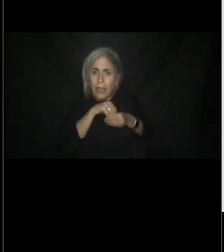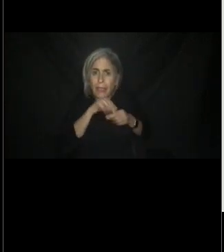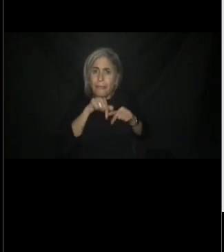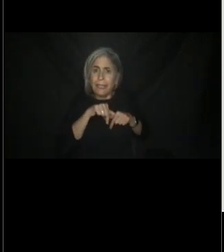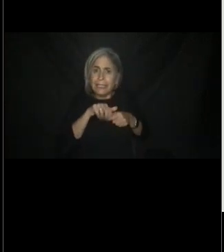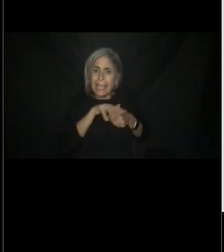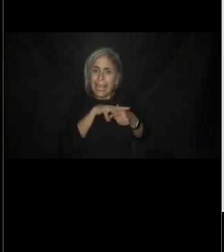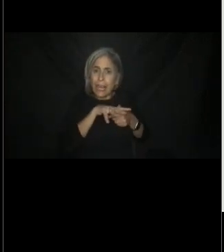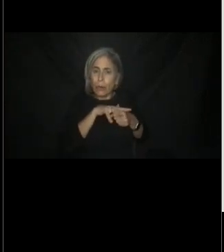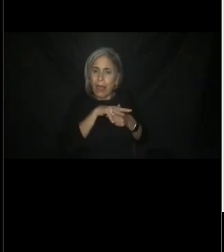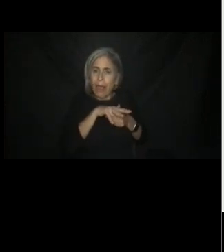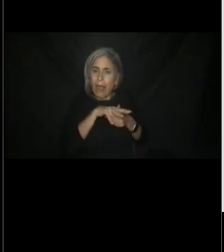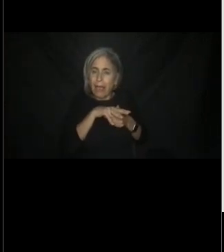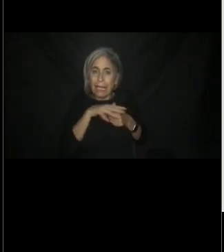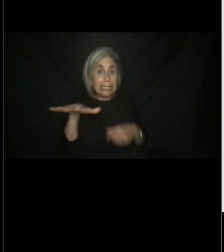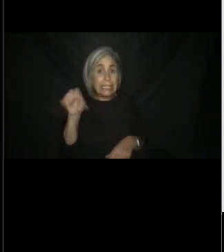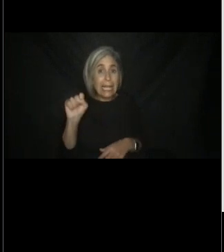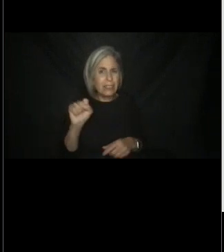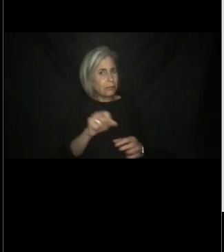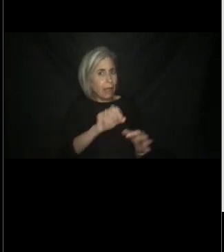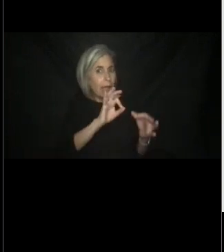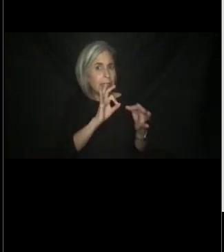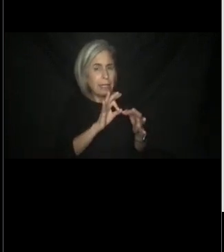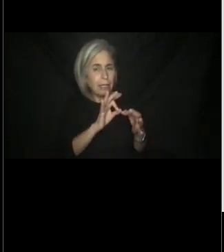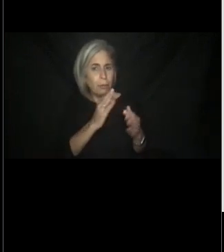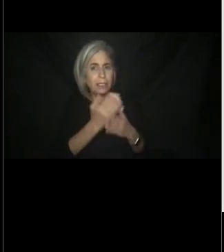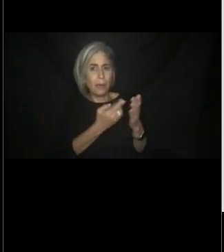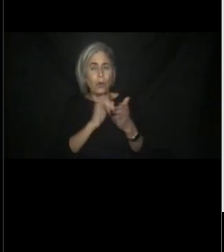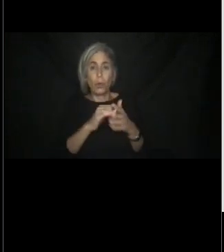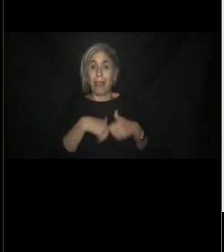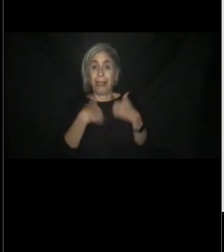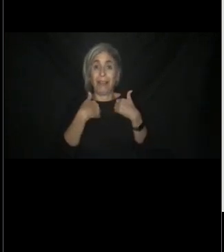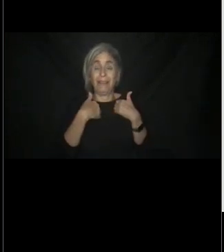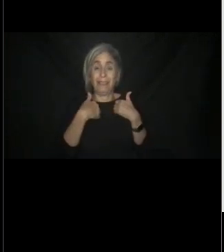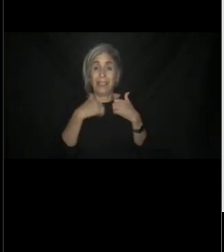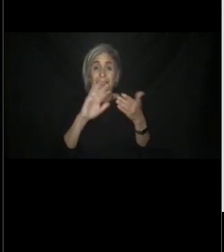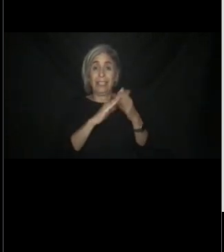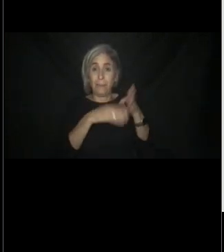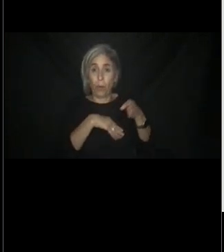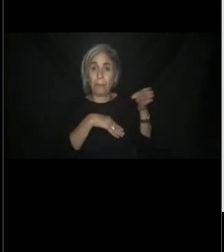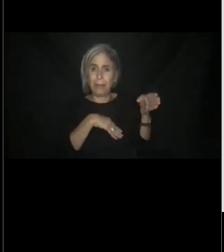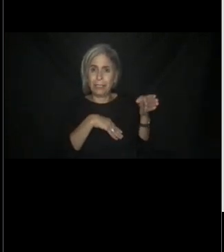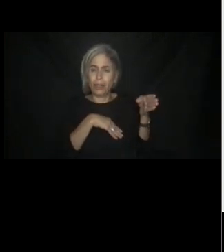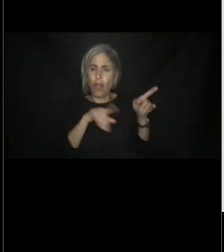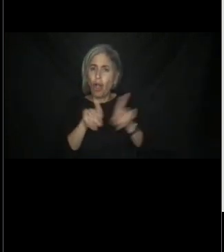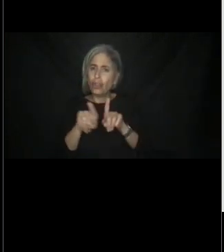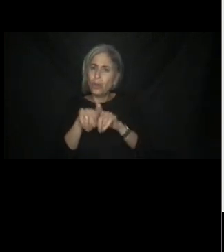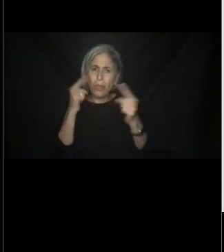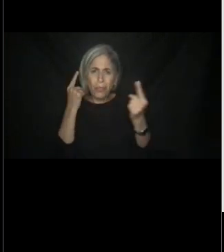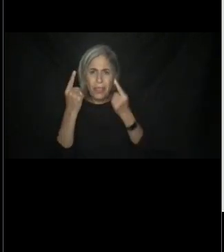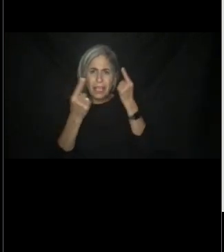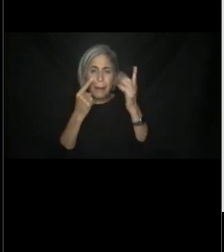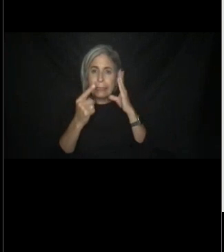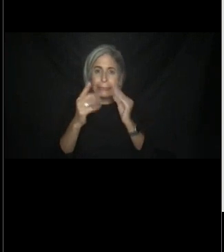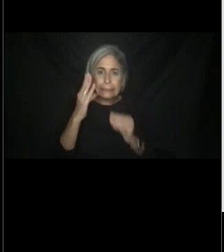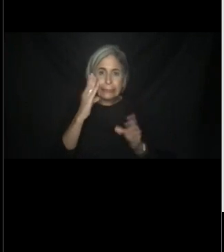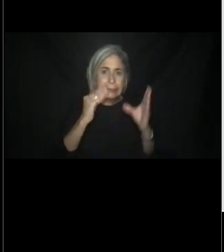area. And yes, ideally, it would be somebody who lives in the city of Boynton Beach, but also we want to think about